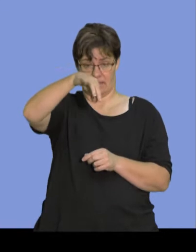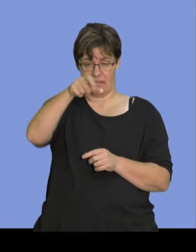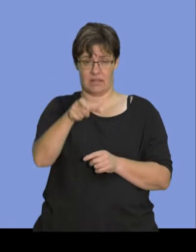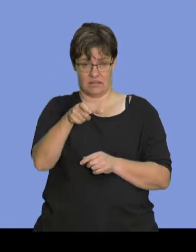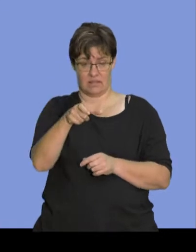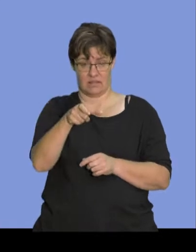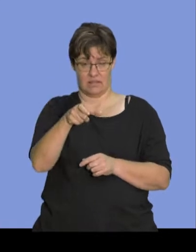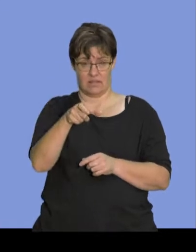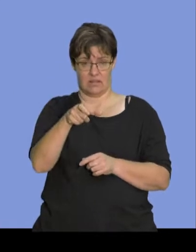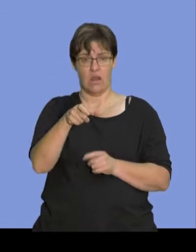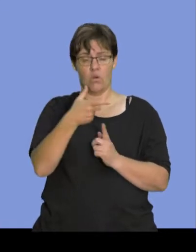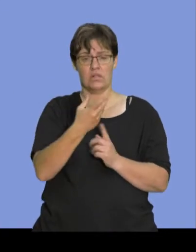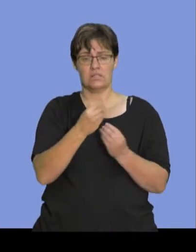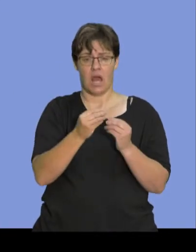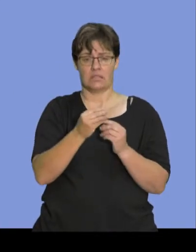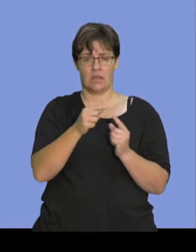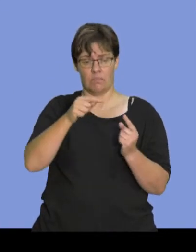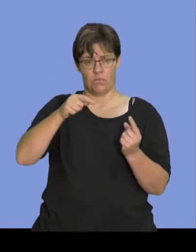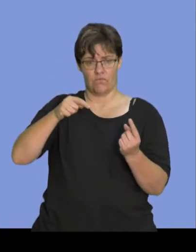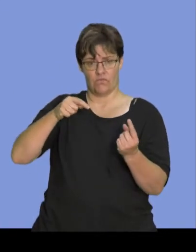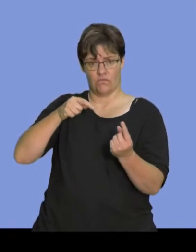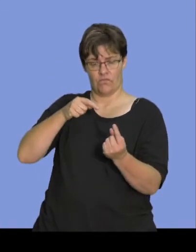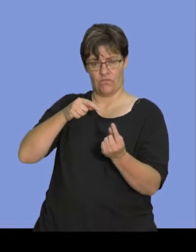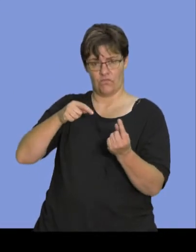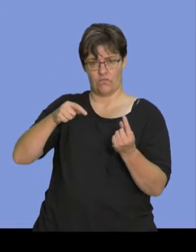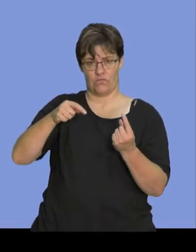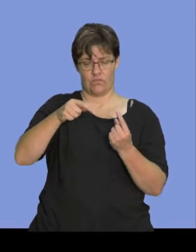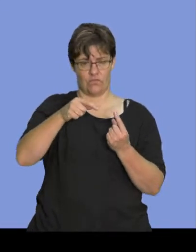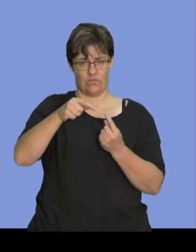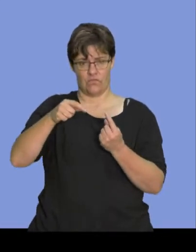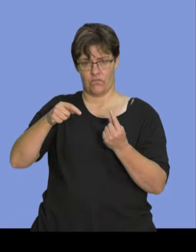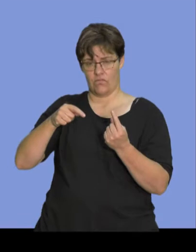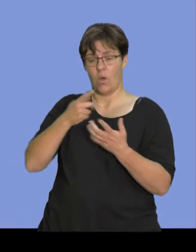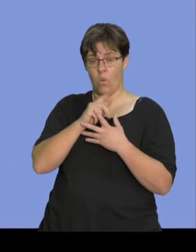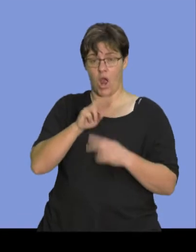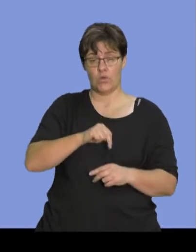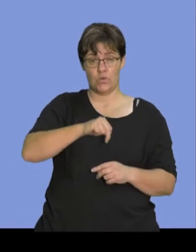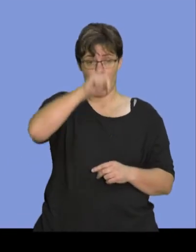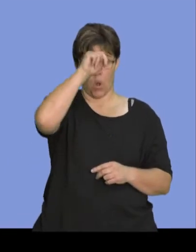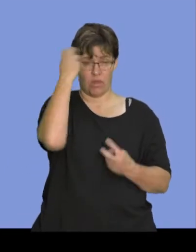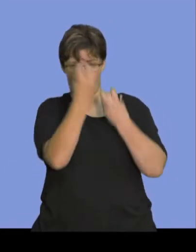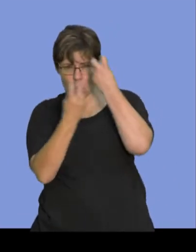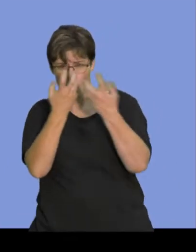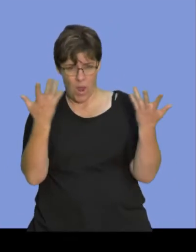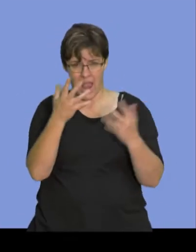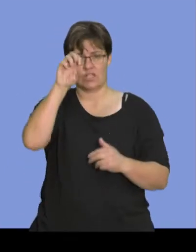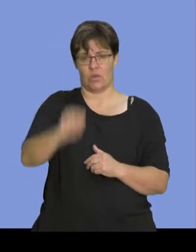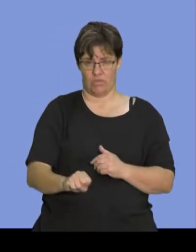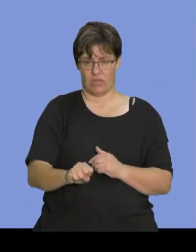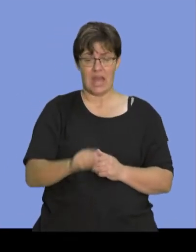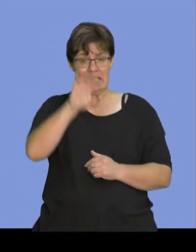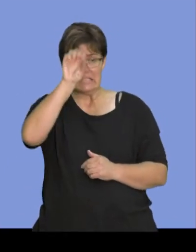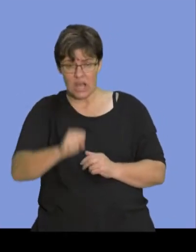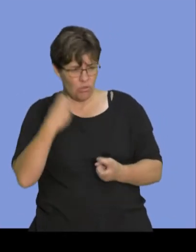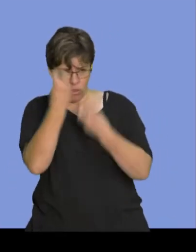this magnet will actually start to move. As it moves, the North Pole is seeking the South Pole, and the South Pole is seeking the North